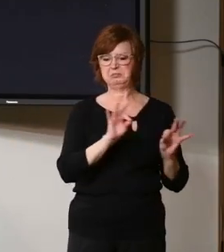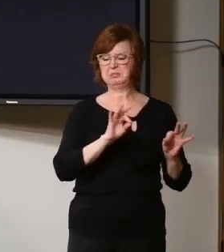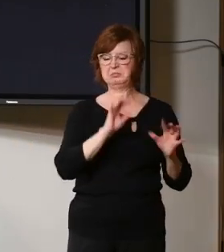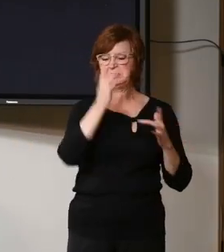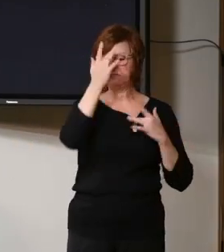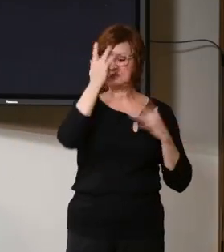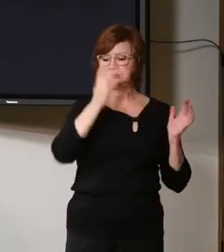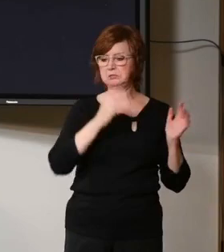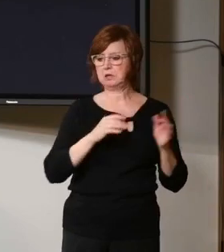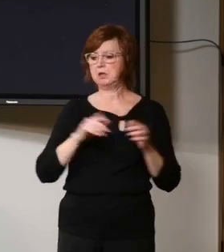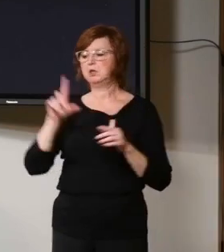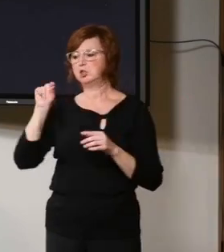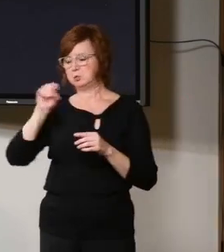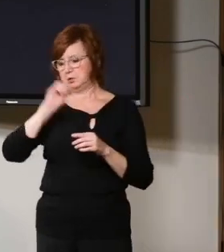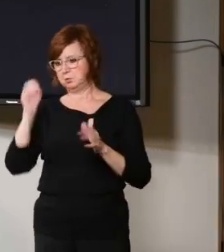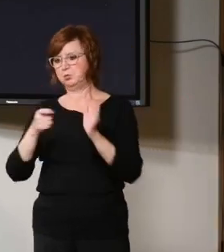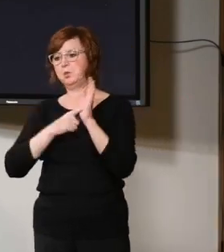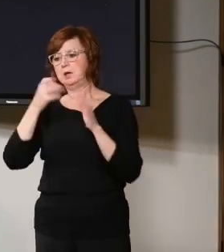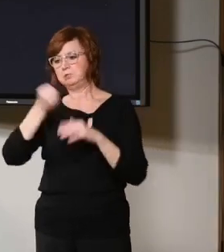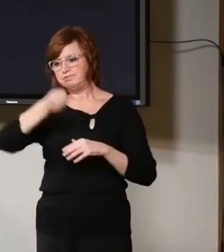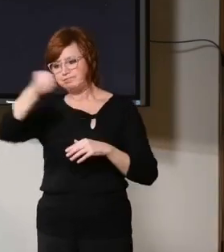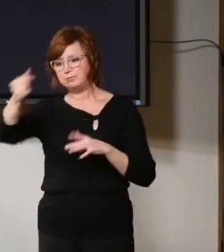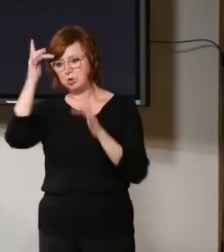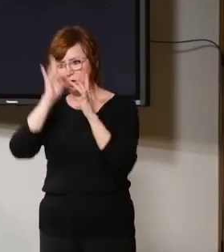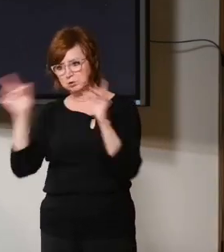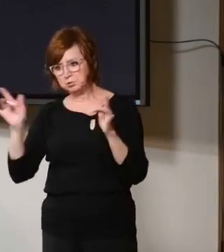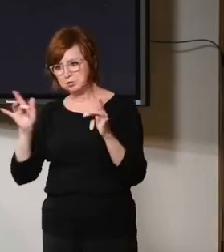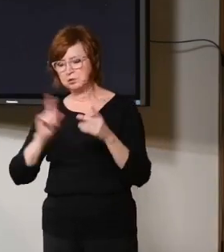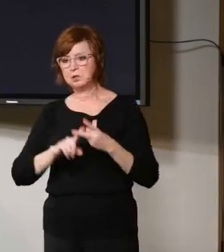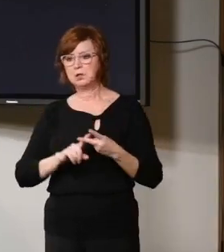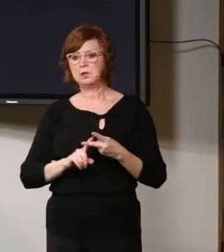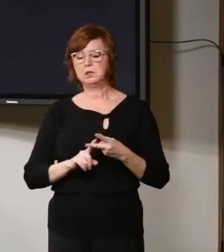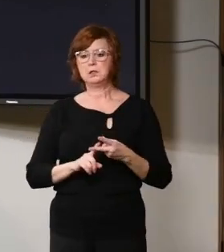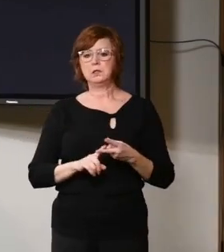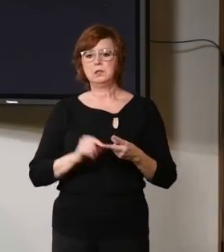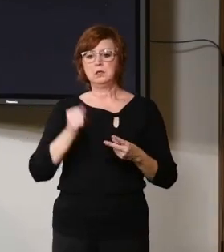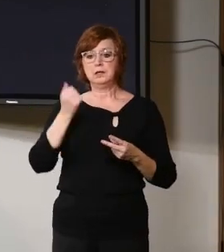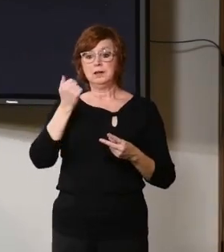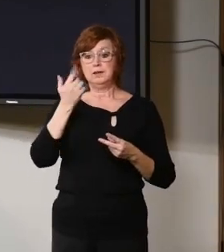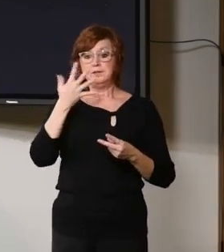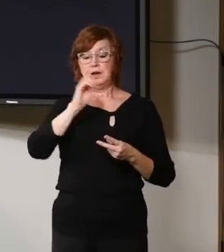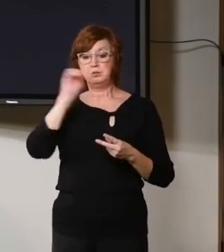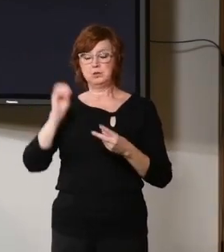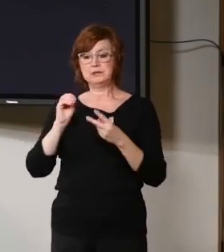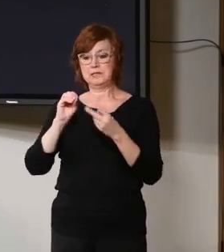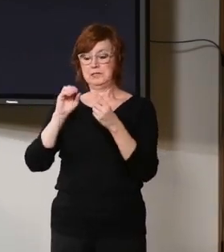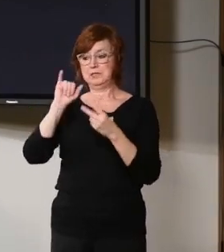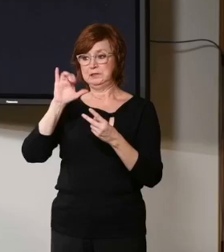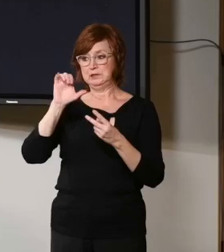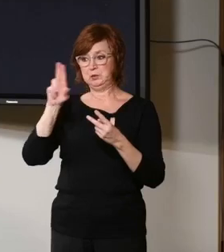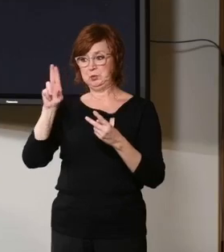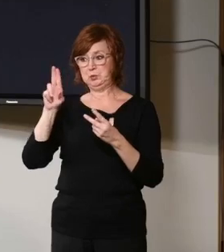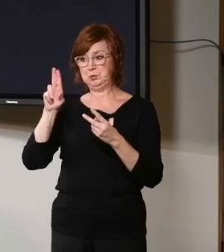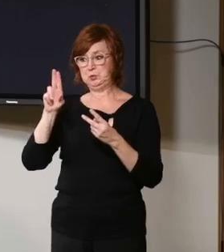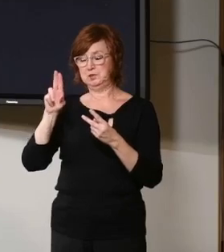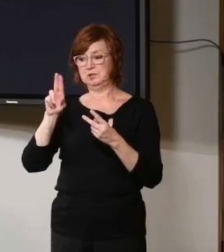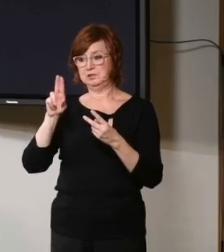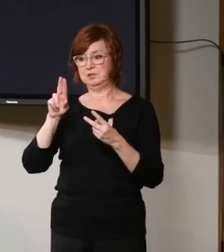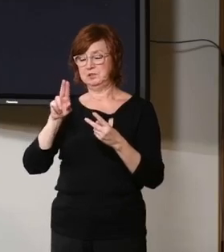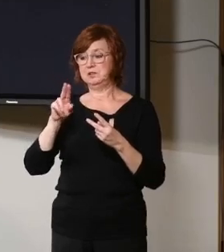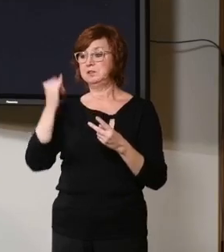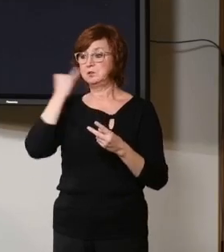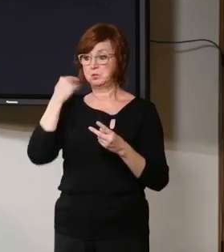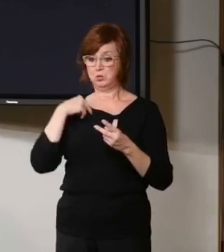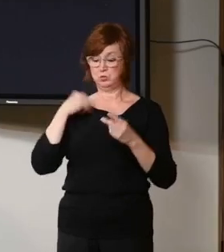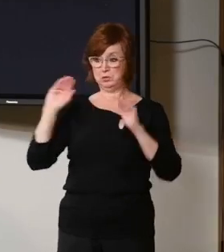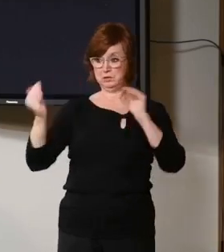hospitalization, especially if they're older, and 5% require ICU care. So based on the numbers of hospitalization, which would